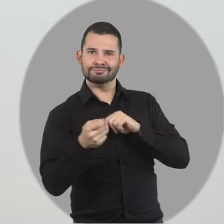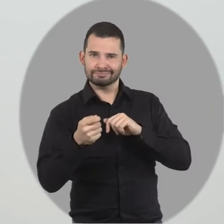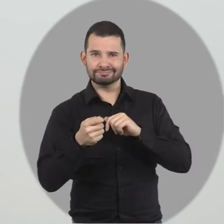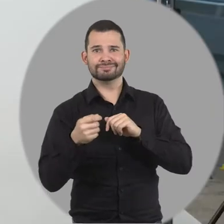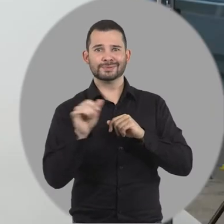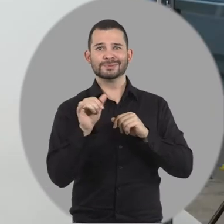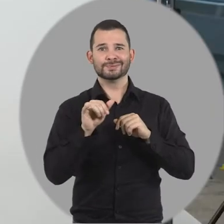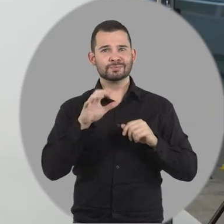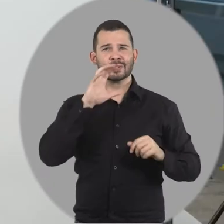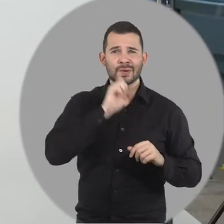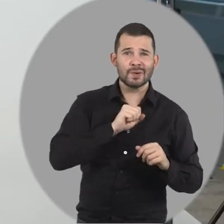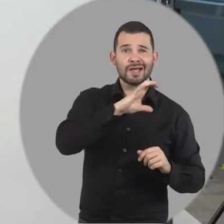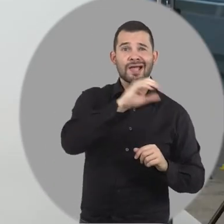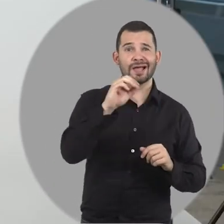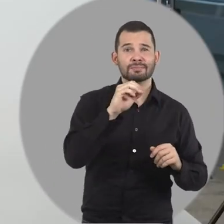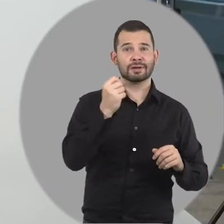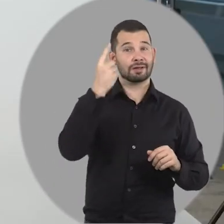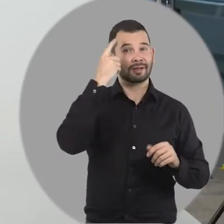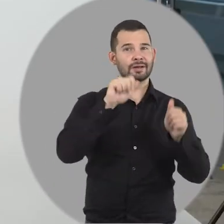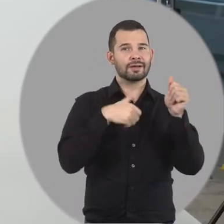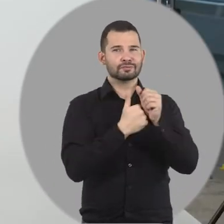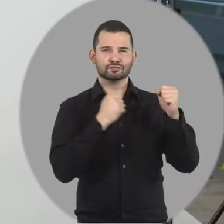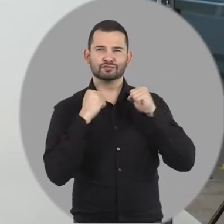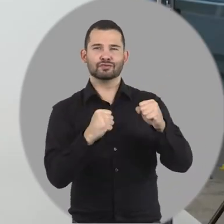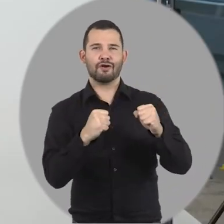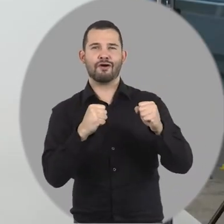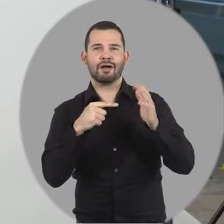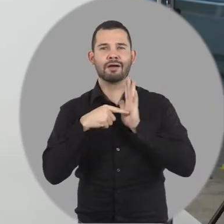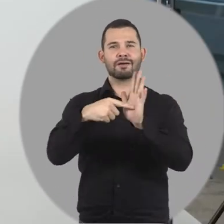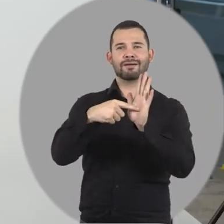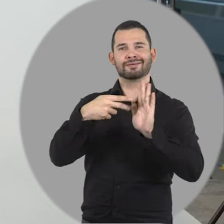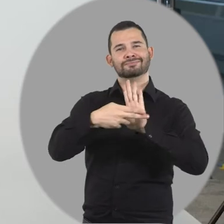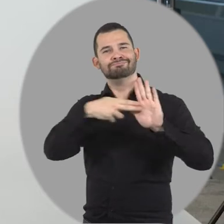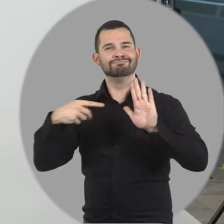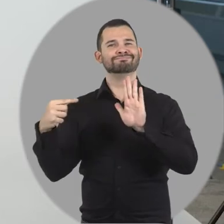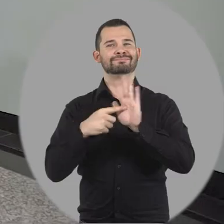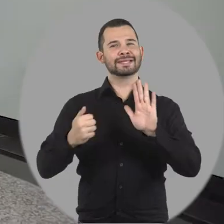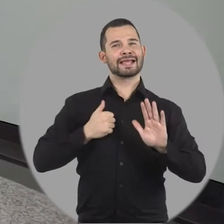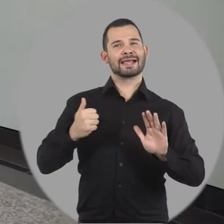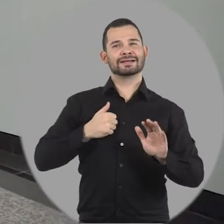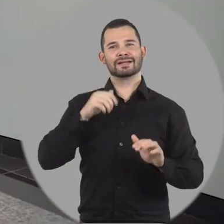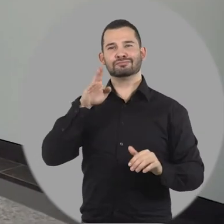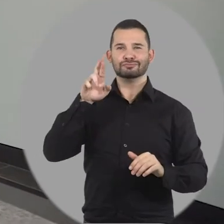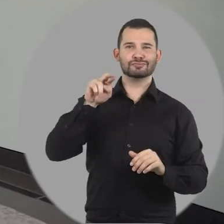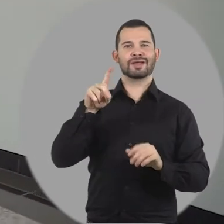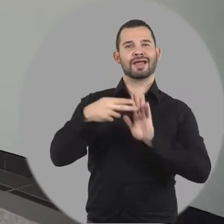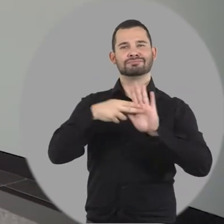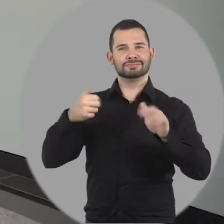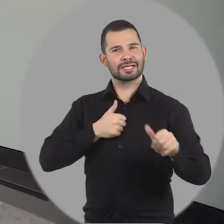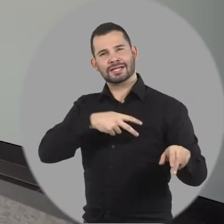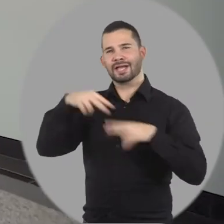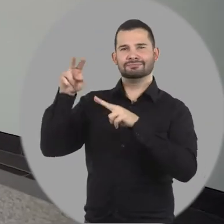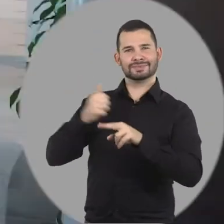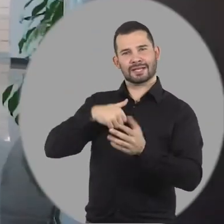transform and change. It's an old company that has such a strong presence and such a strong Canadian brand. Canadians